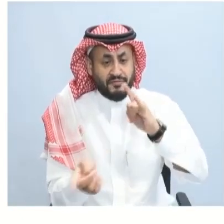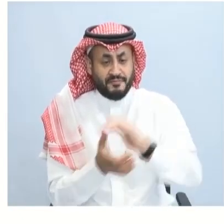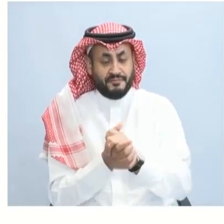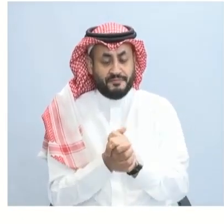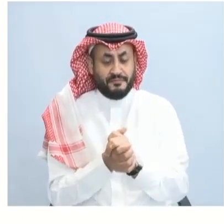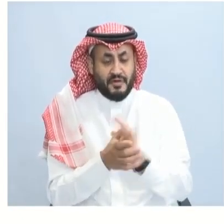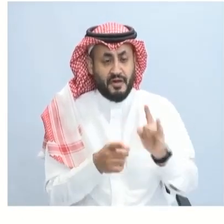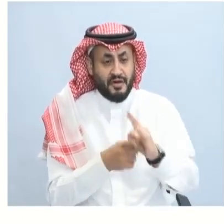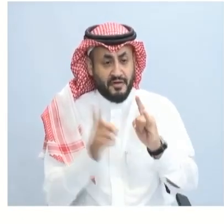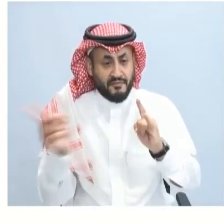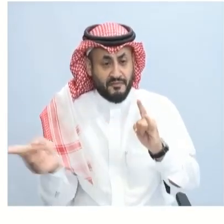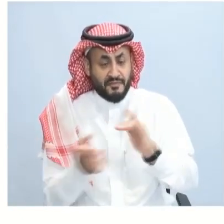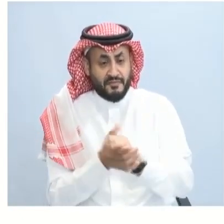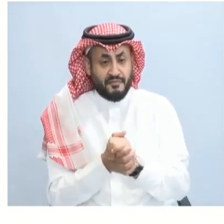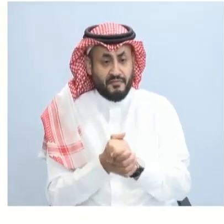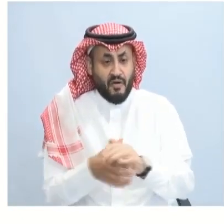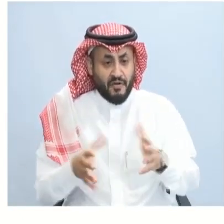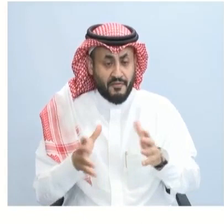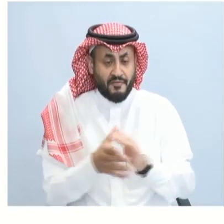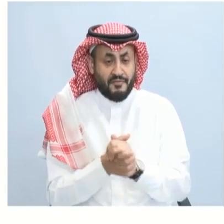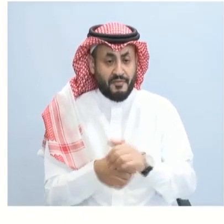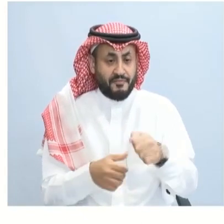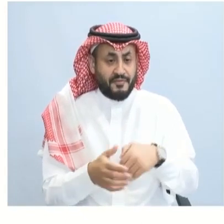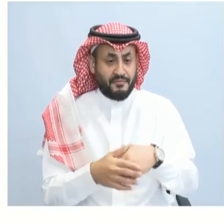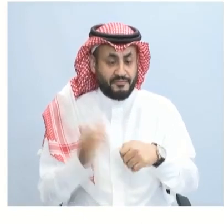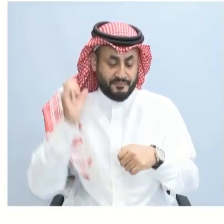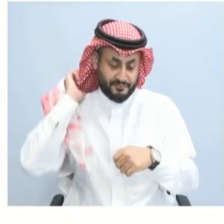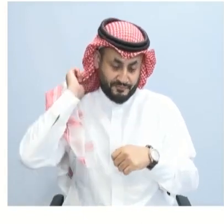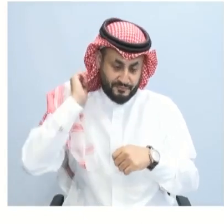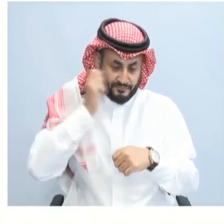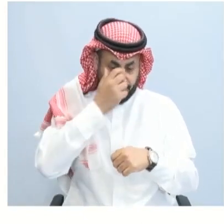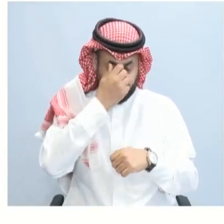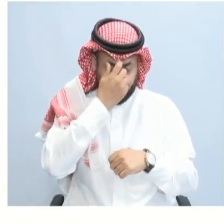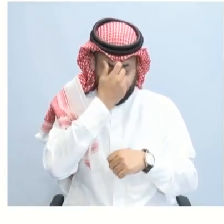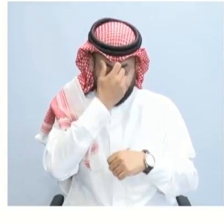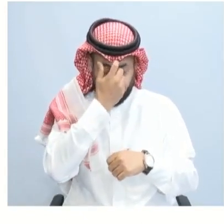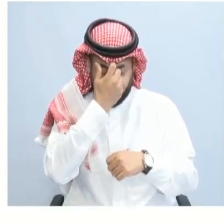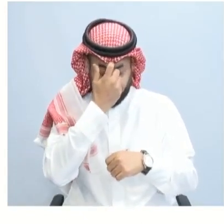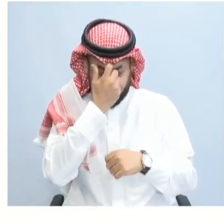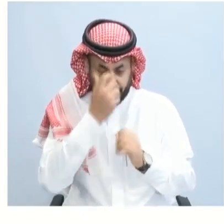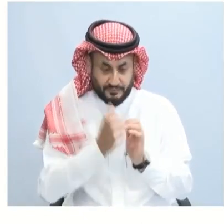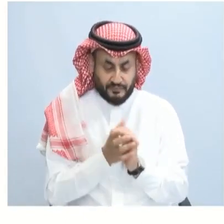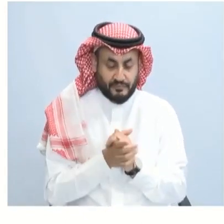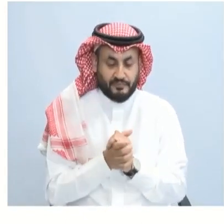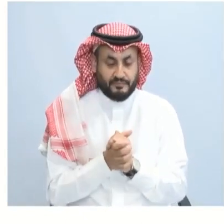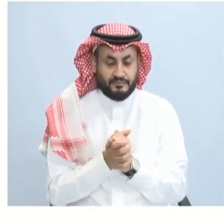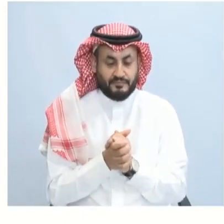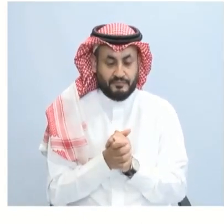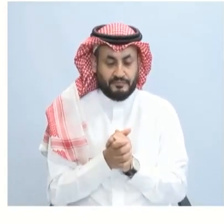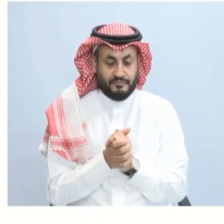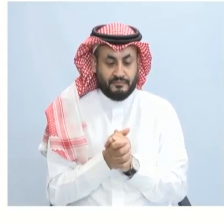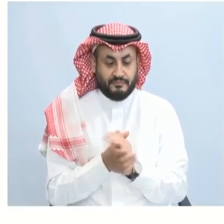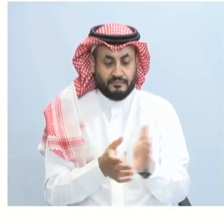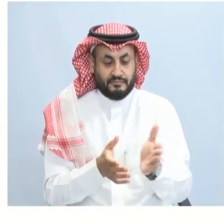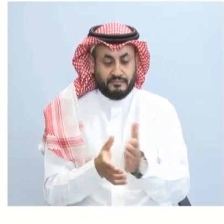something exciting and dangerous at the same time. We were going to try it, but we were too nervous. After that,